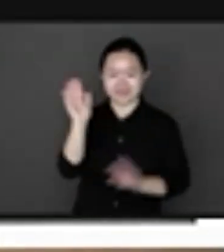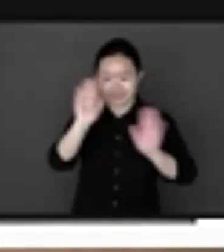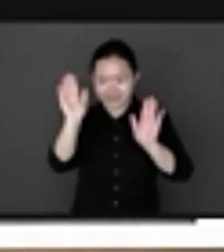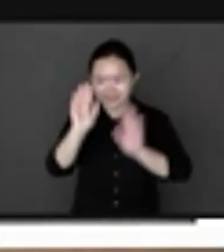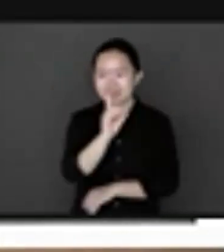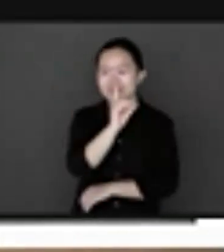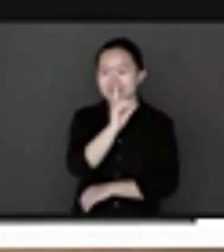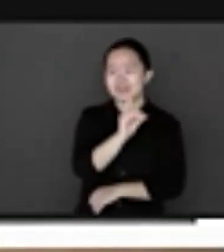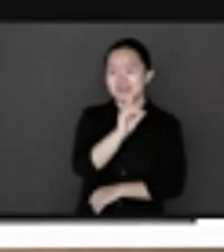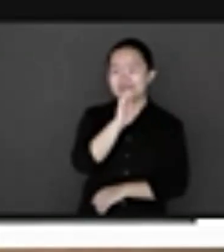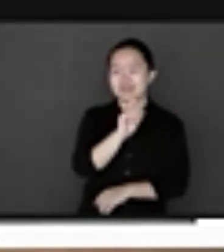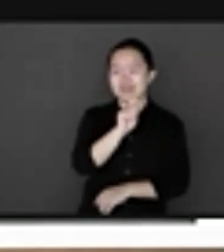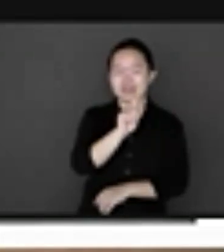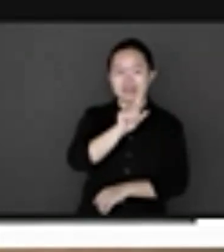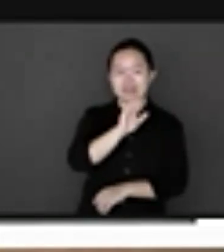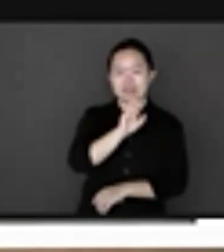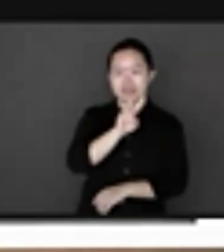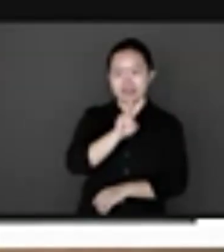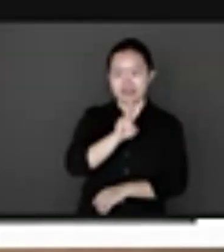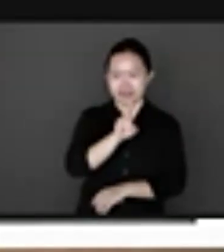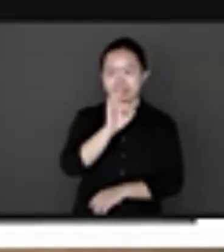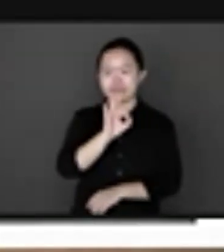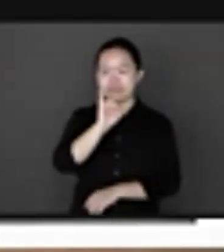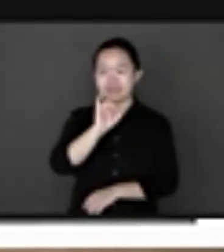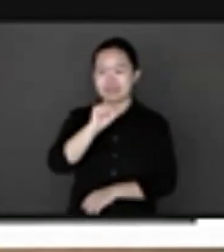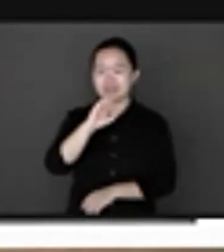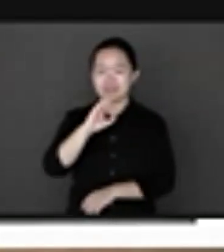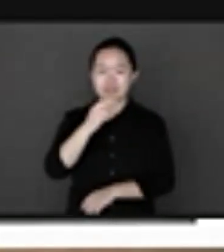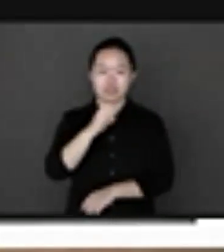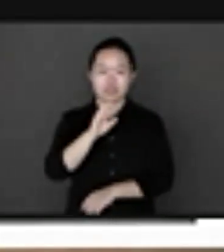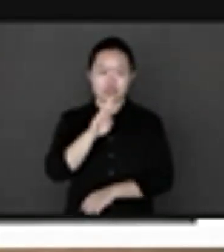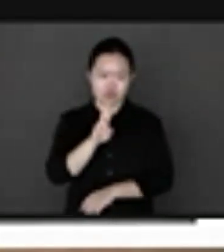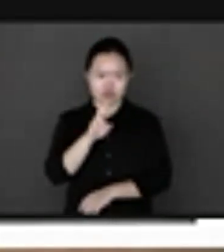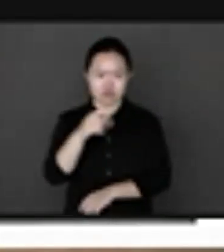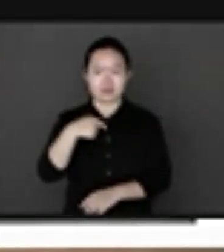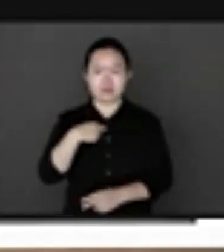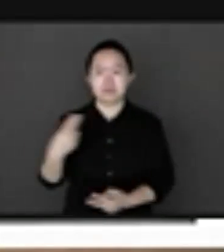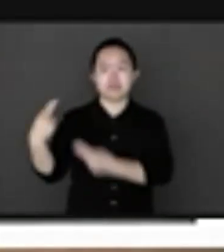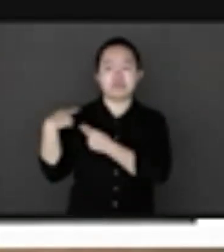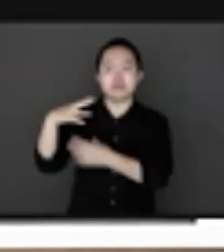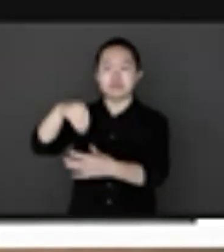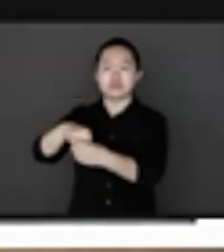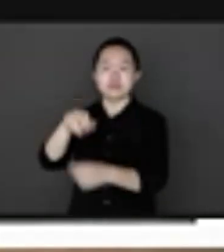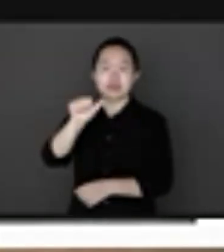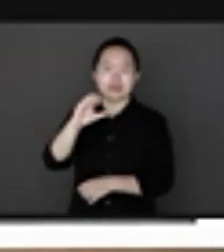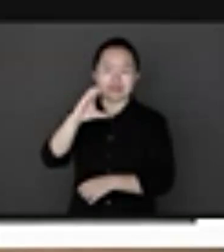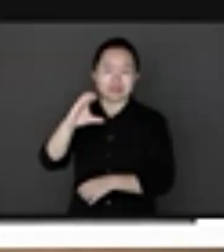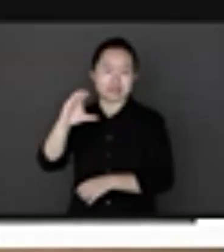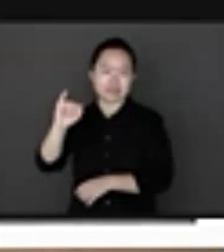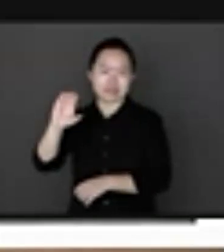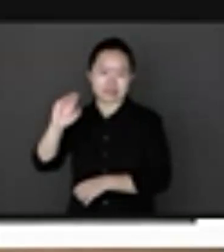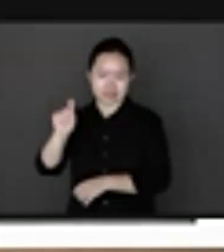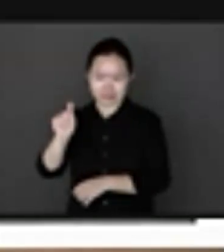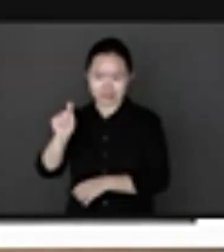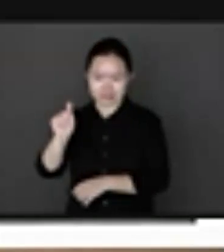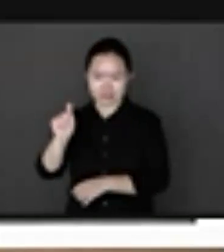DIAS GmbH, a small accessibility consulting and testing organization in Hamburg, in Germany. And I was